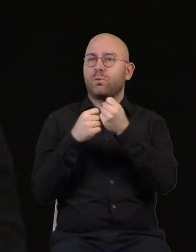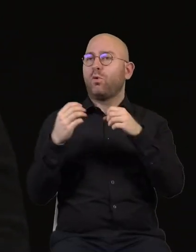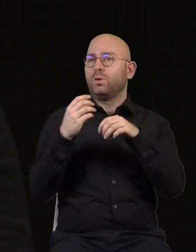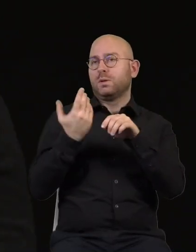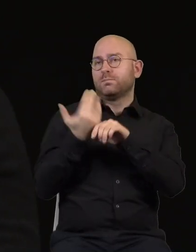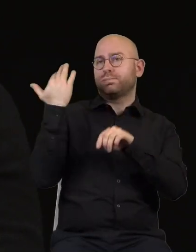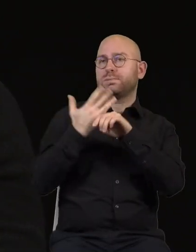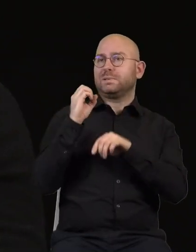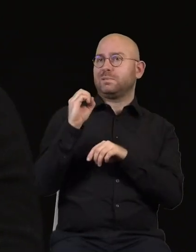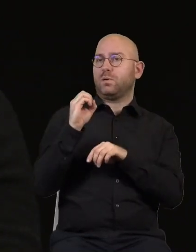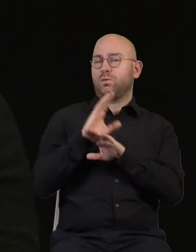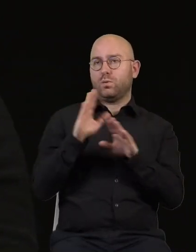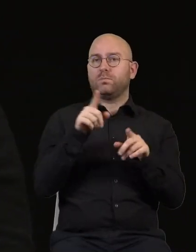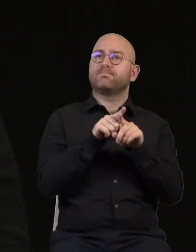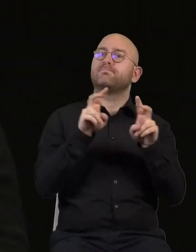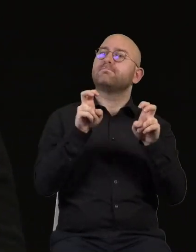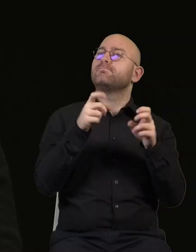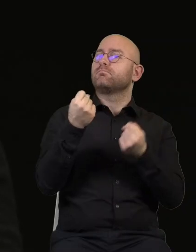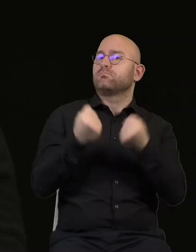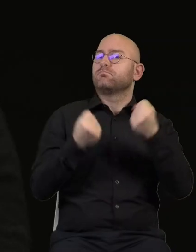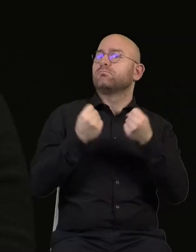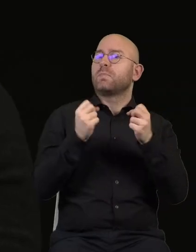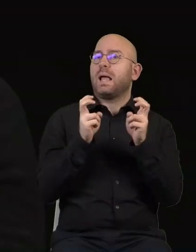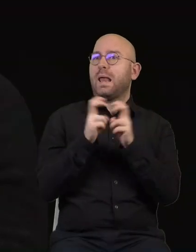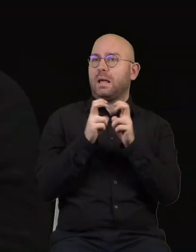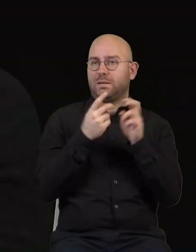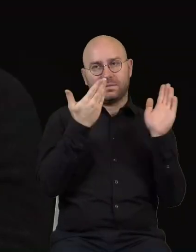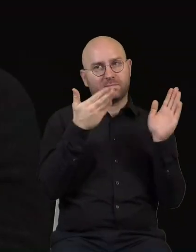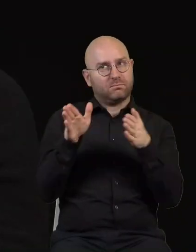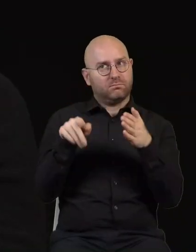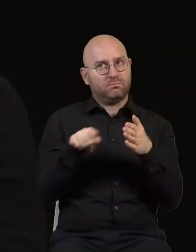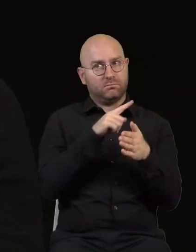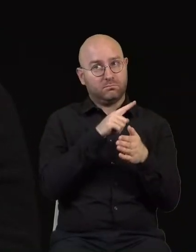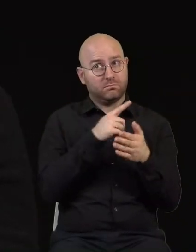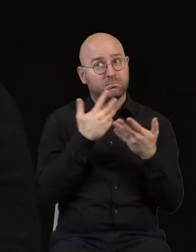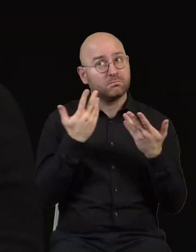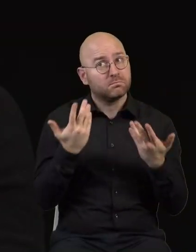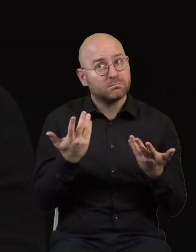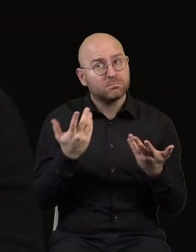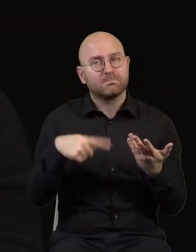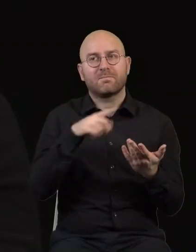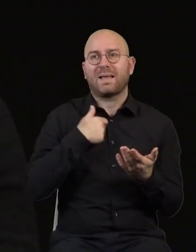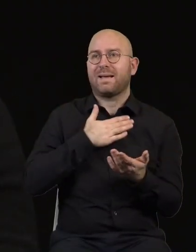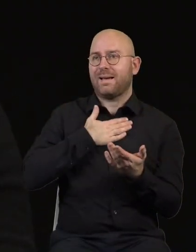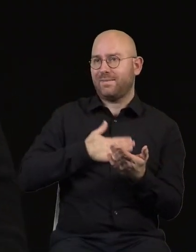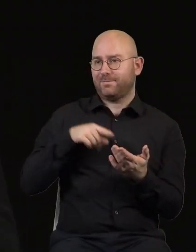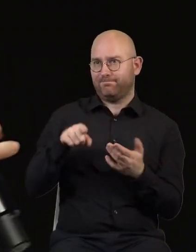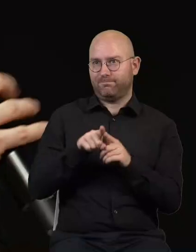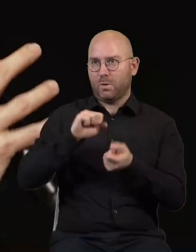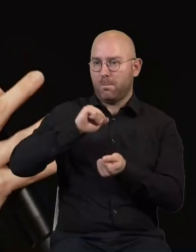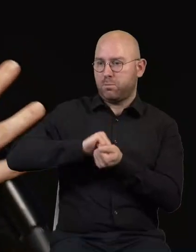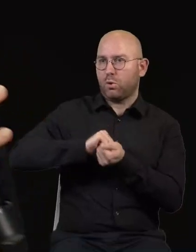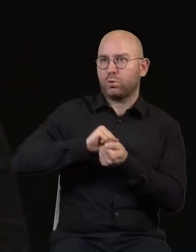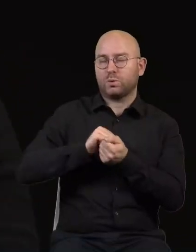scheme only eligible for made in Europe vehicles. And then maybe a final point that I would like to mention for the next period is when we think